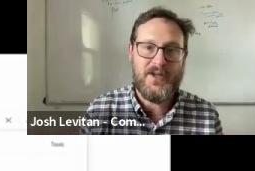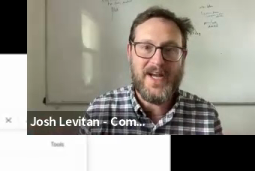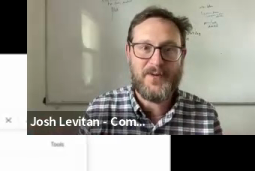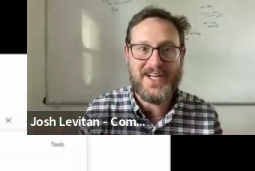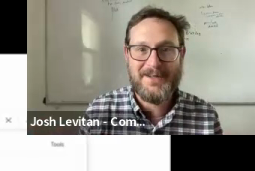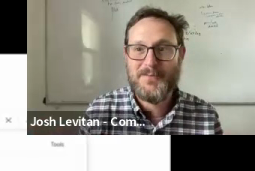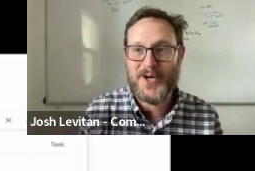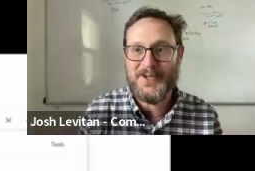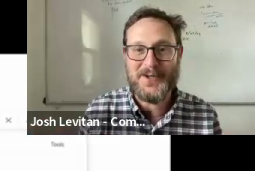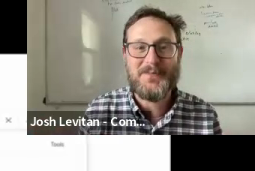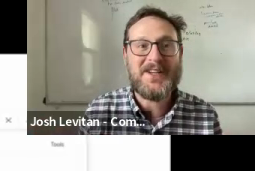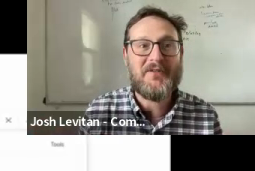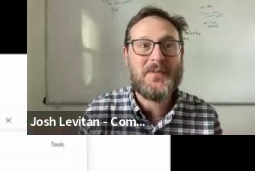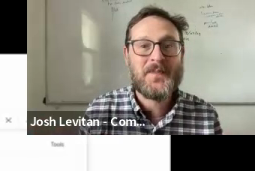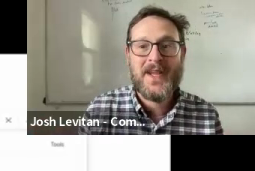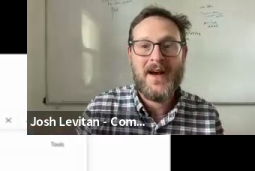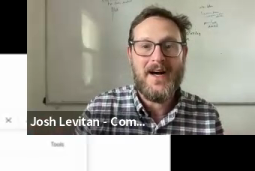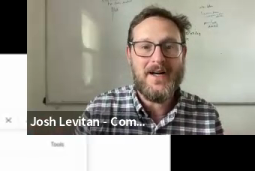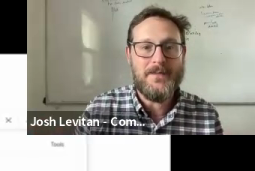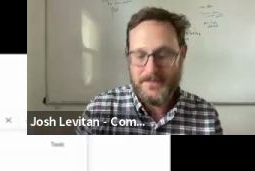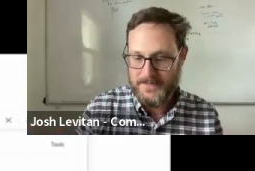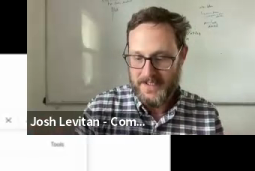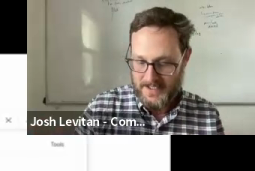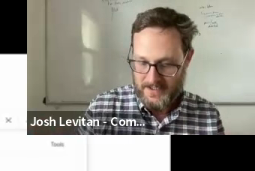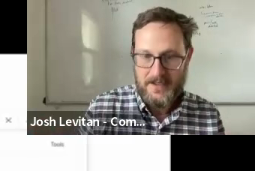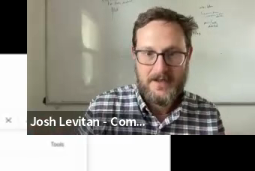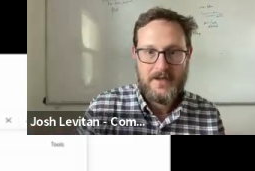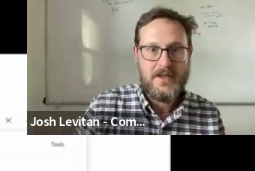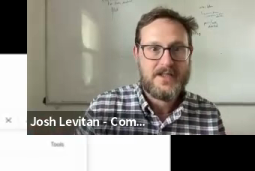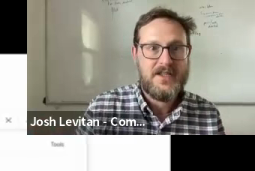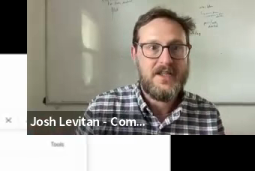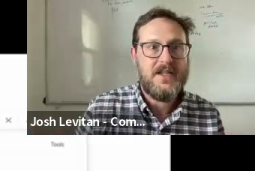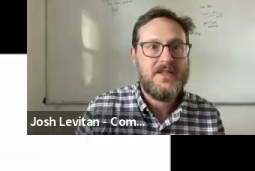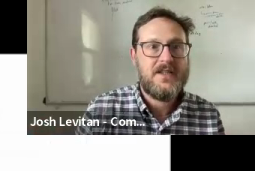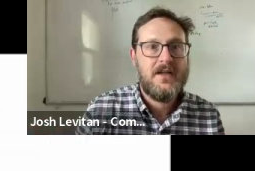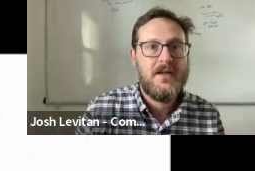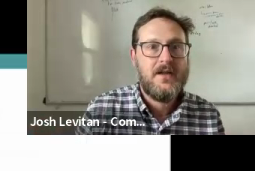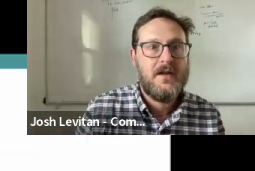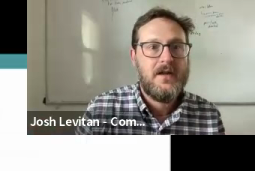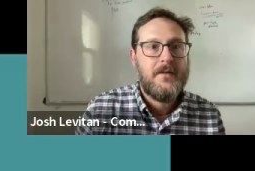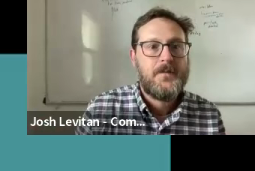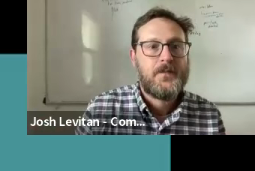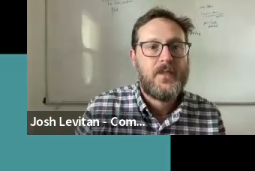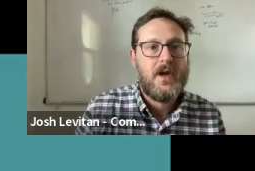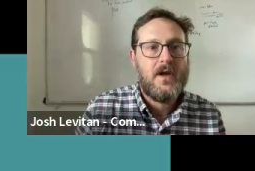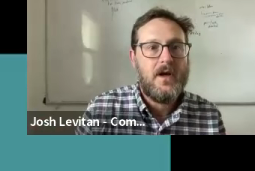me really mad when I tried to do this myself. The next thing is,